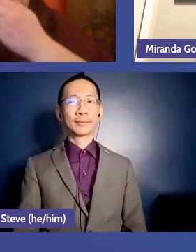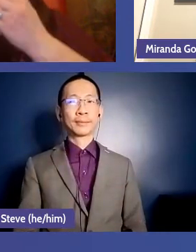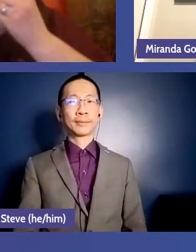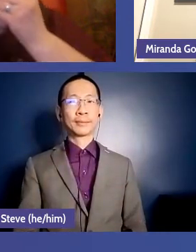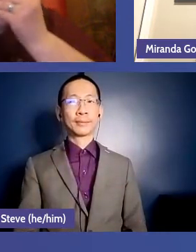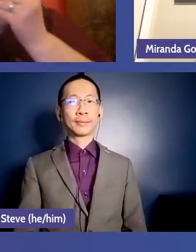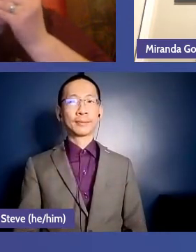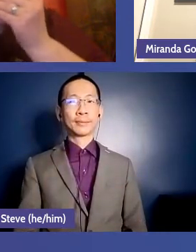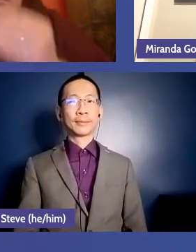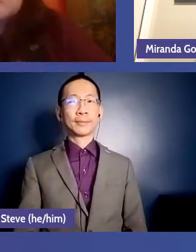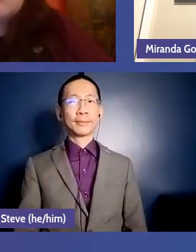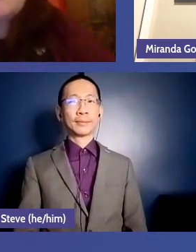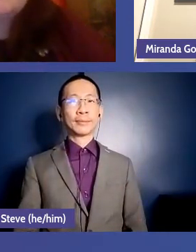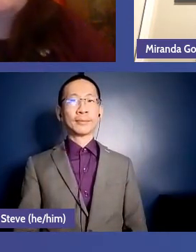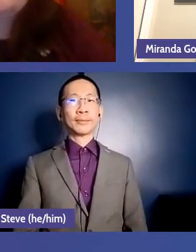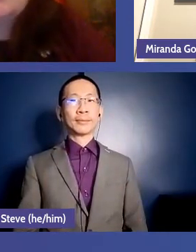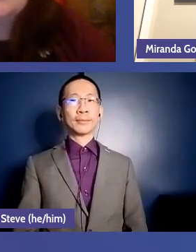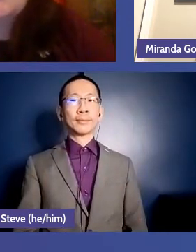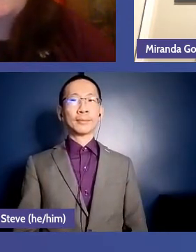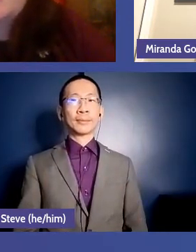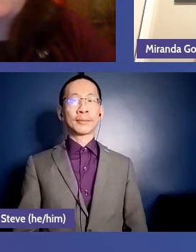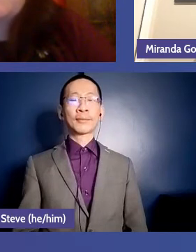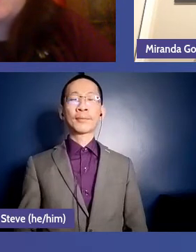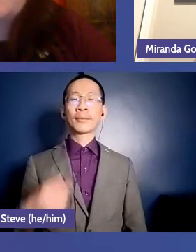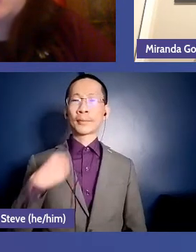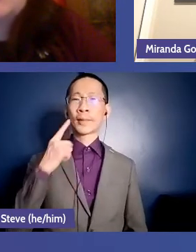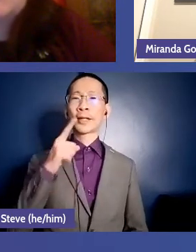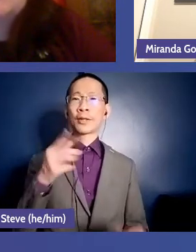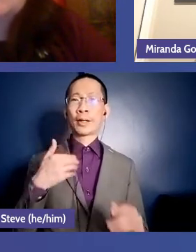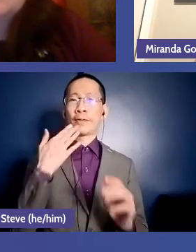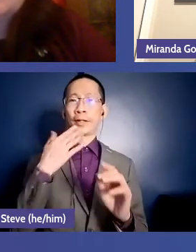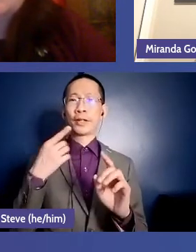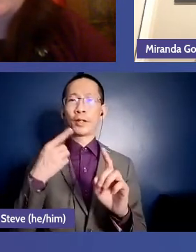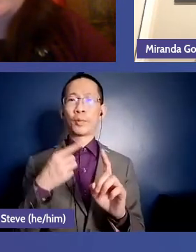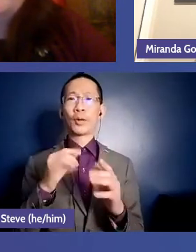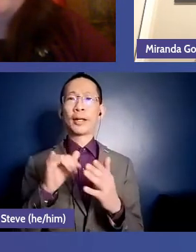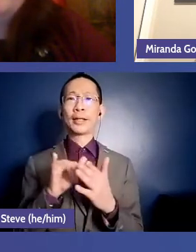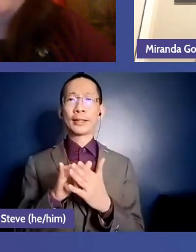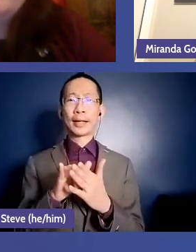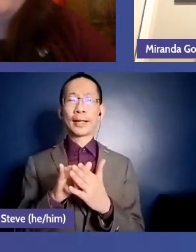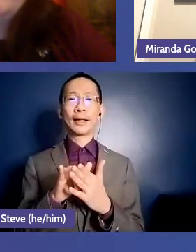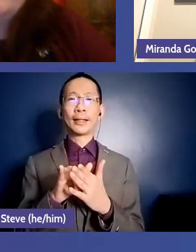No, I think that's really, I think you're really onto something with that, that it's,